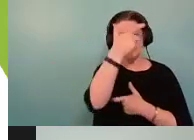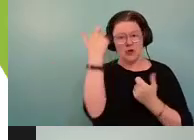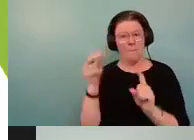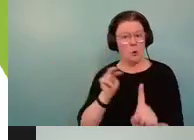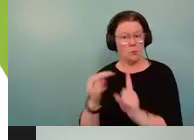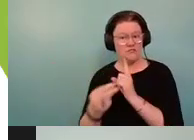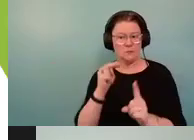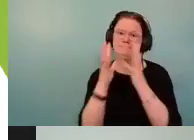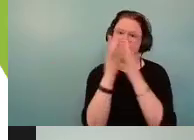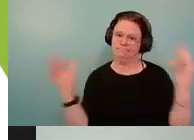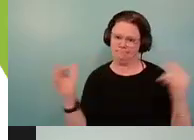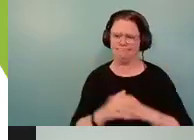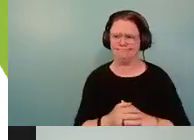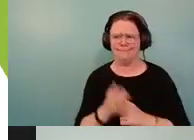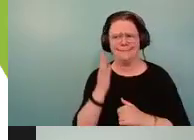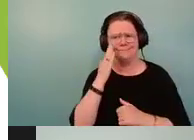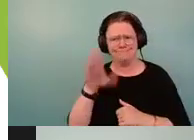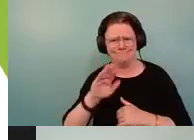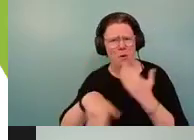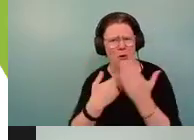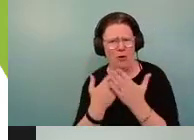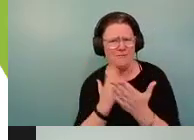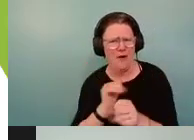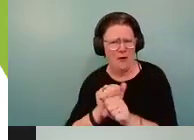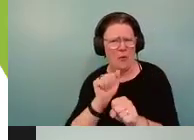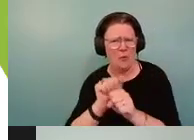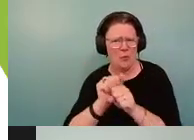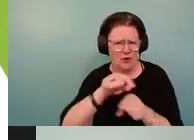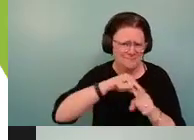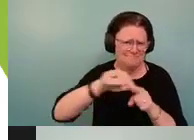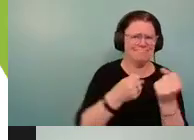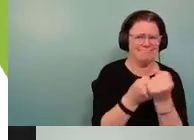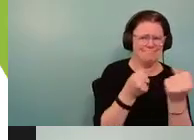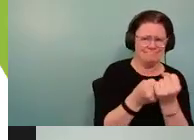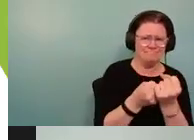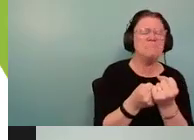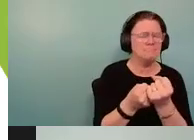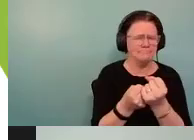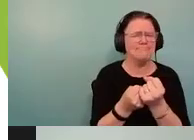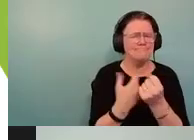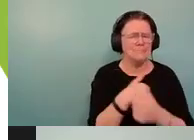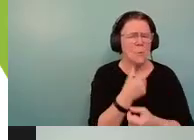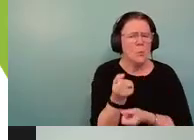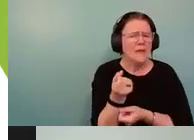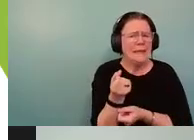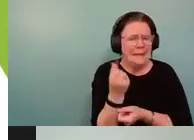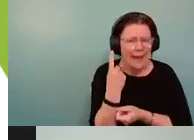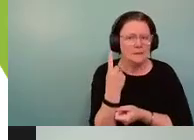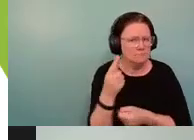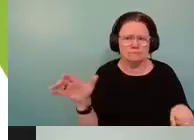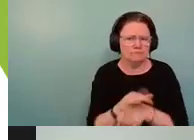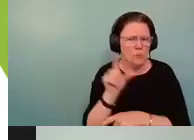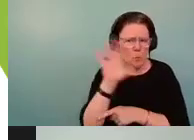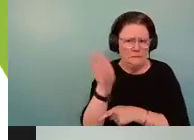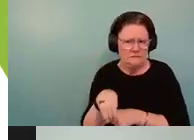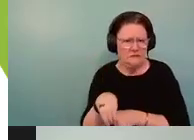as advocates and the roles that we all play in the work that we do, we understand that there is no like,